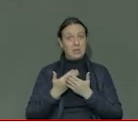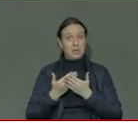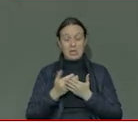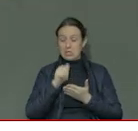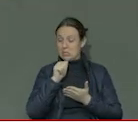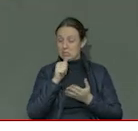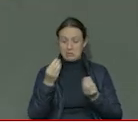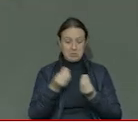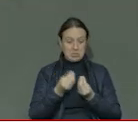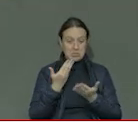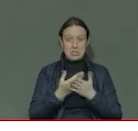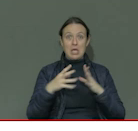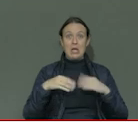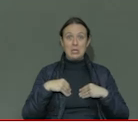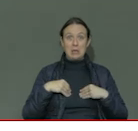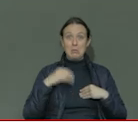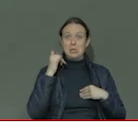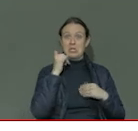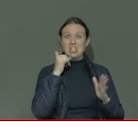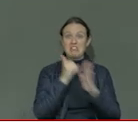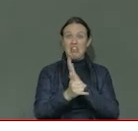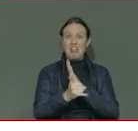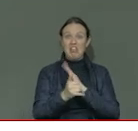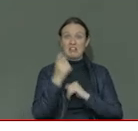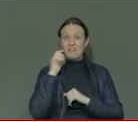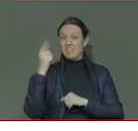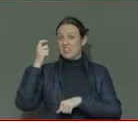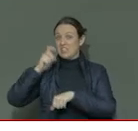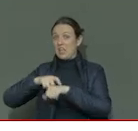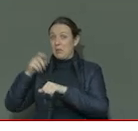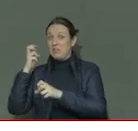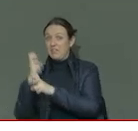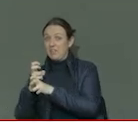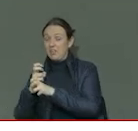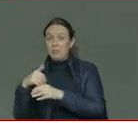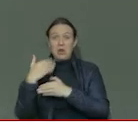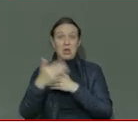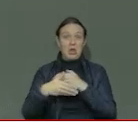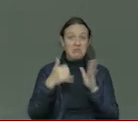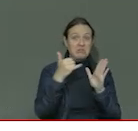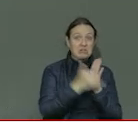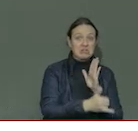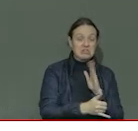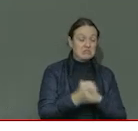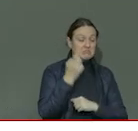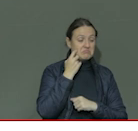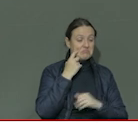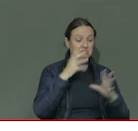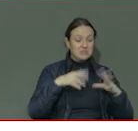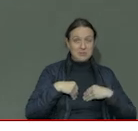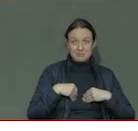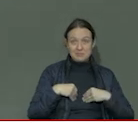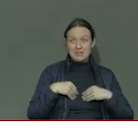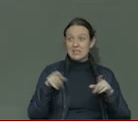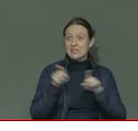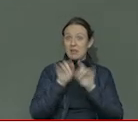anything, even killing. Only the first time is difficult. That shows us that we are capable of great evil. Just